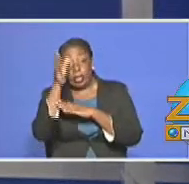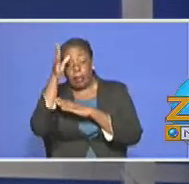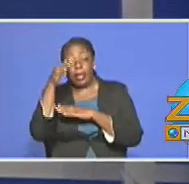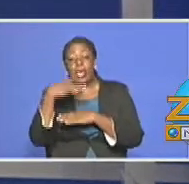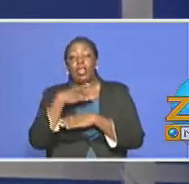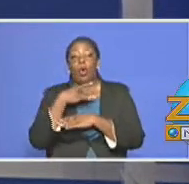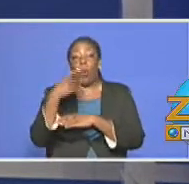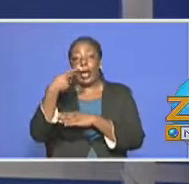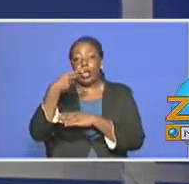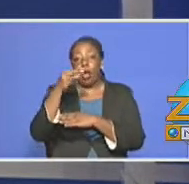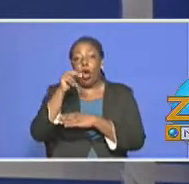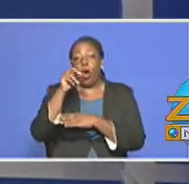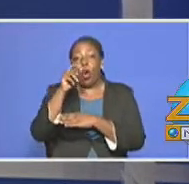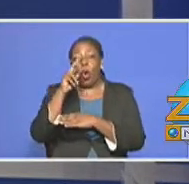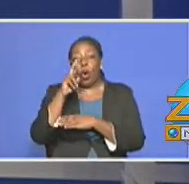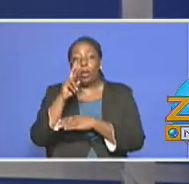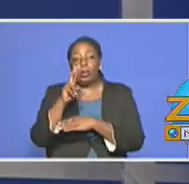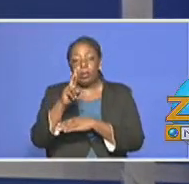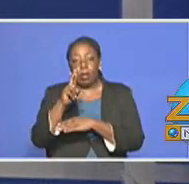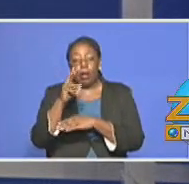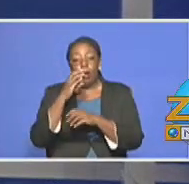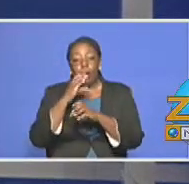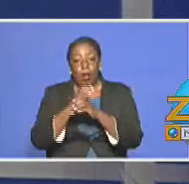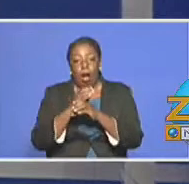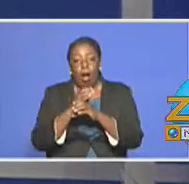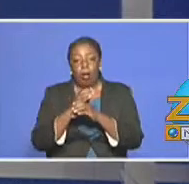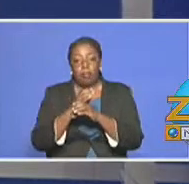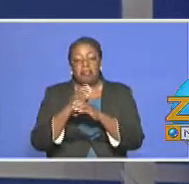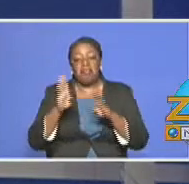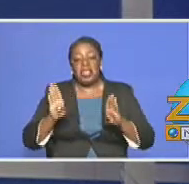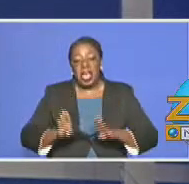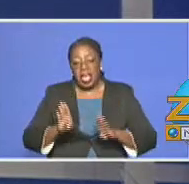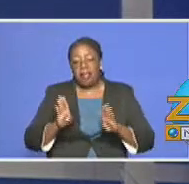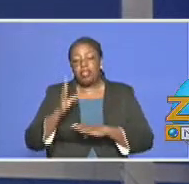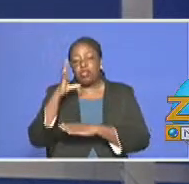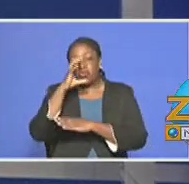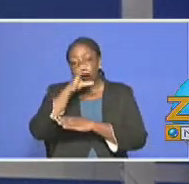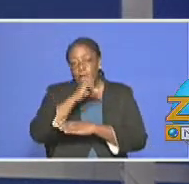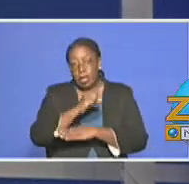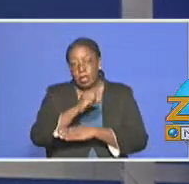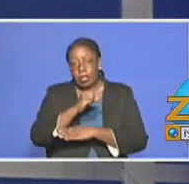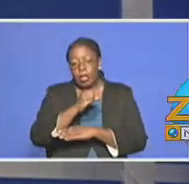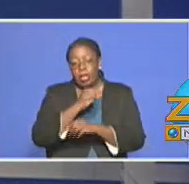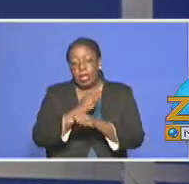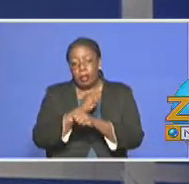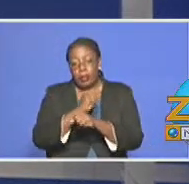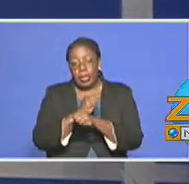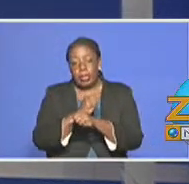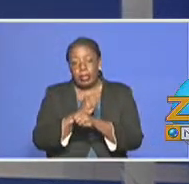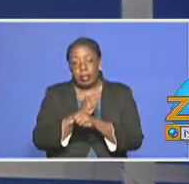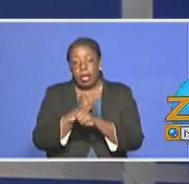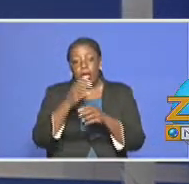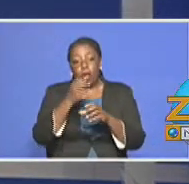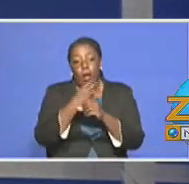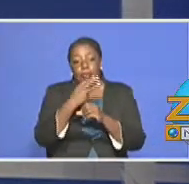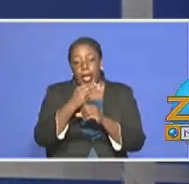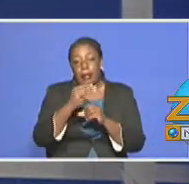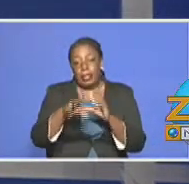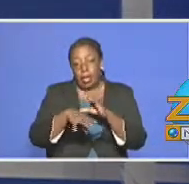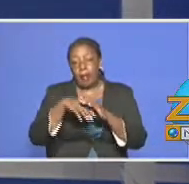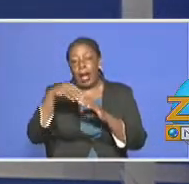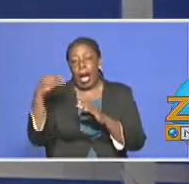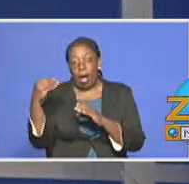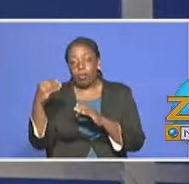Honda Civic acting suspiciously. After police stopped the vehicle, the trio came out and the vehicle was searched. That's when the officers